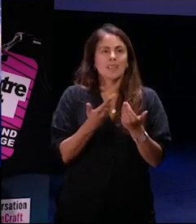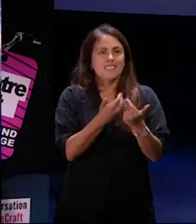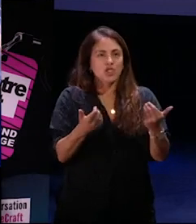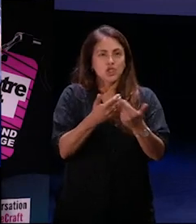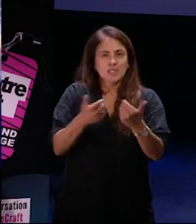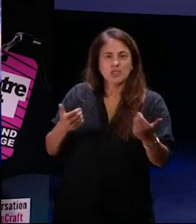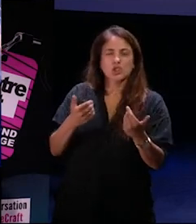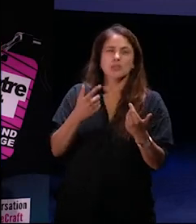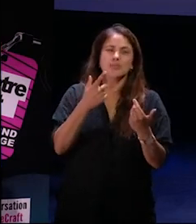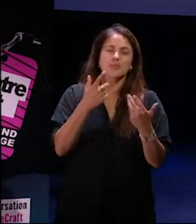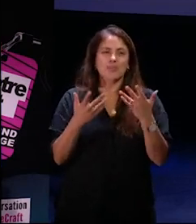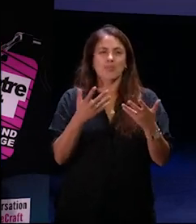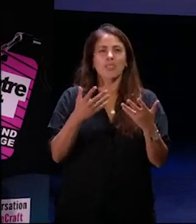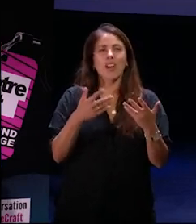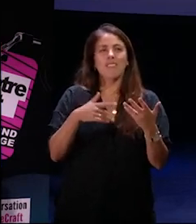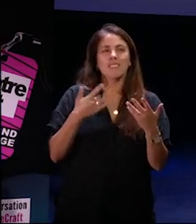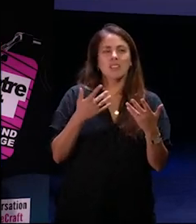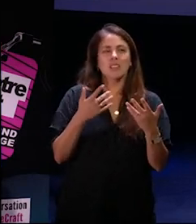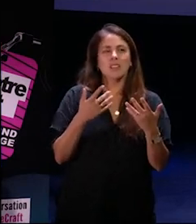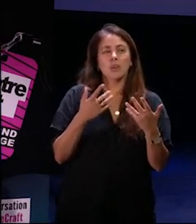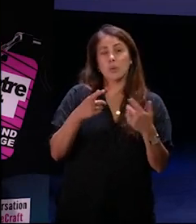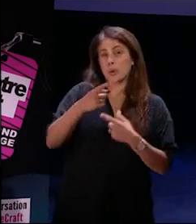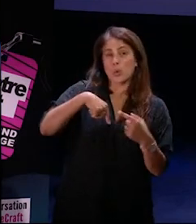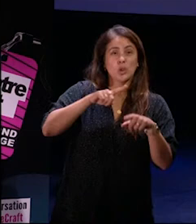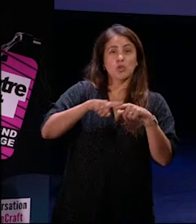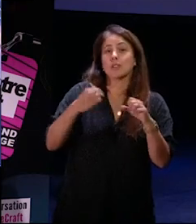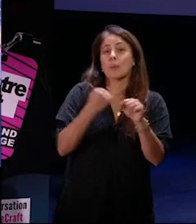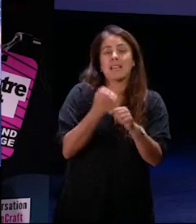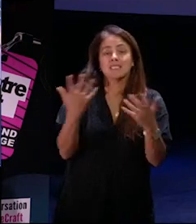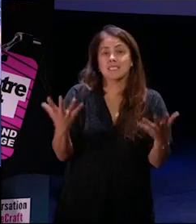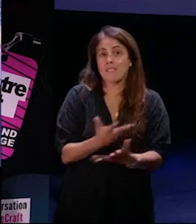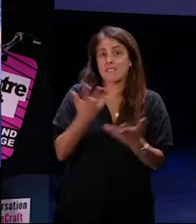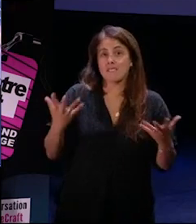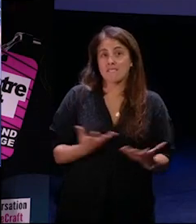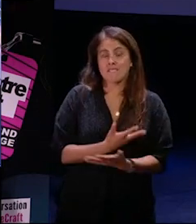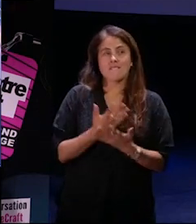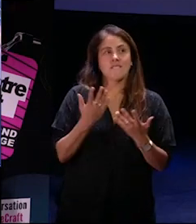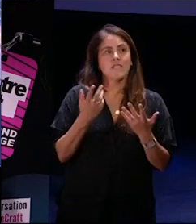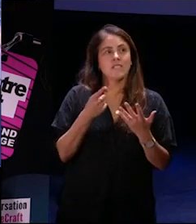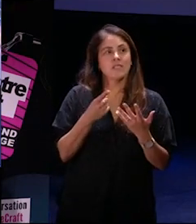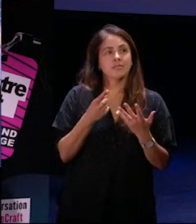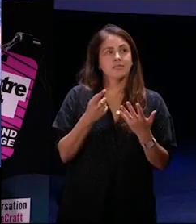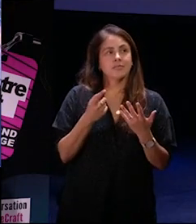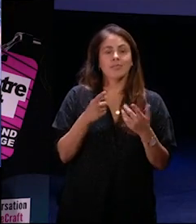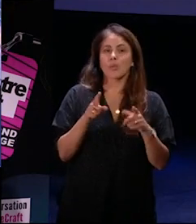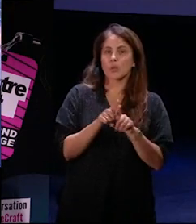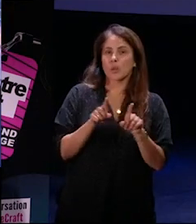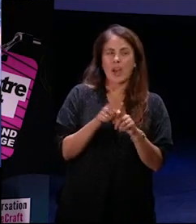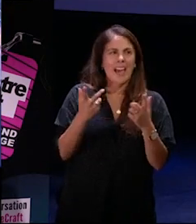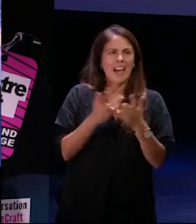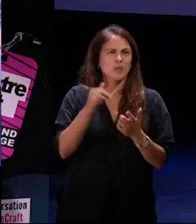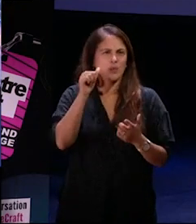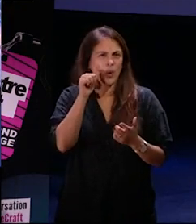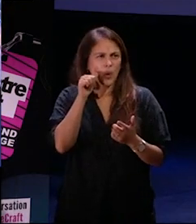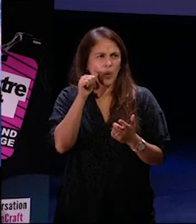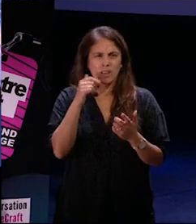useful, really. I think the point is that we're all trying to make stuff and finding the bit that... Also, how do you know till you